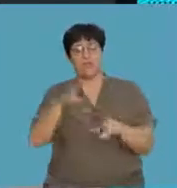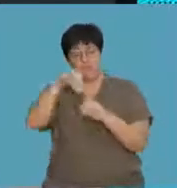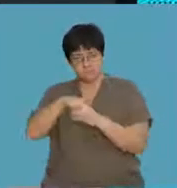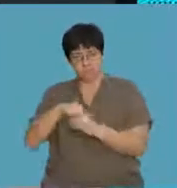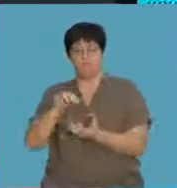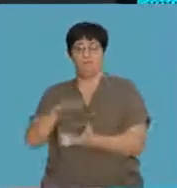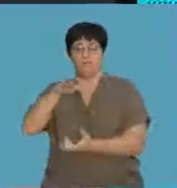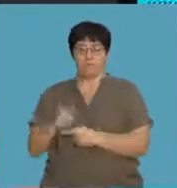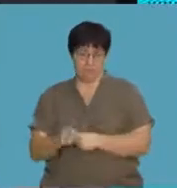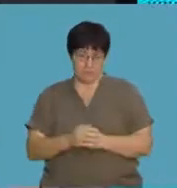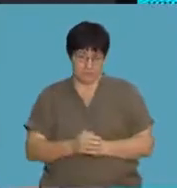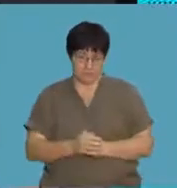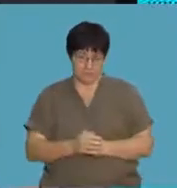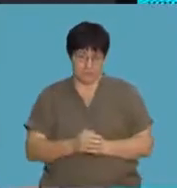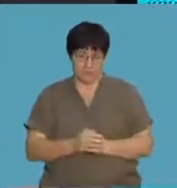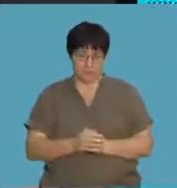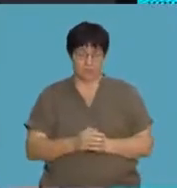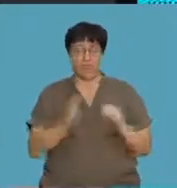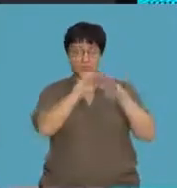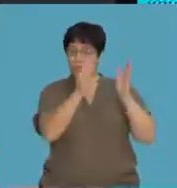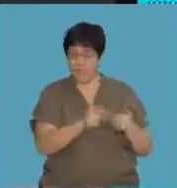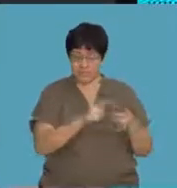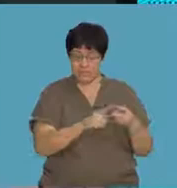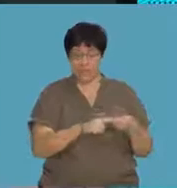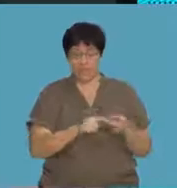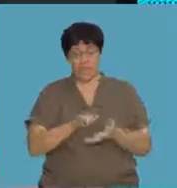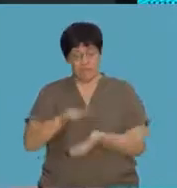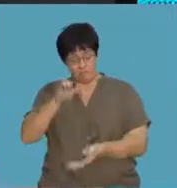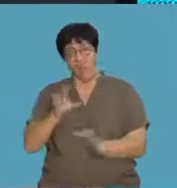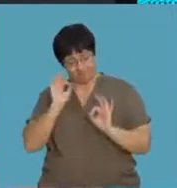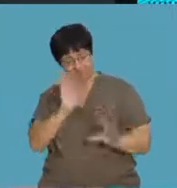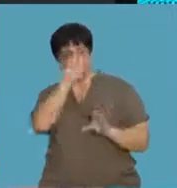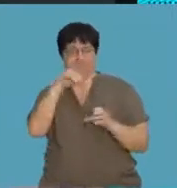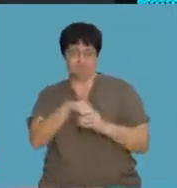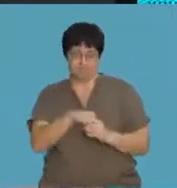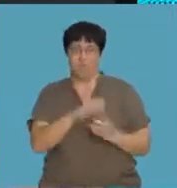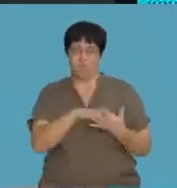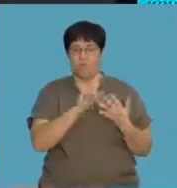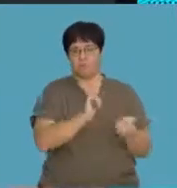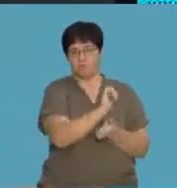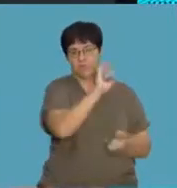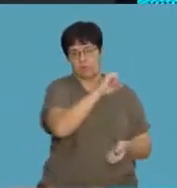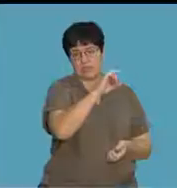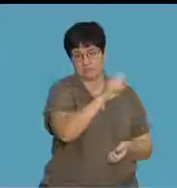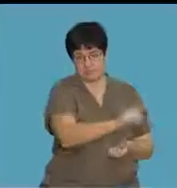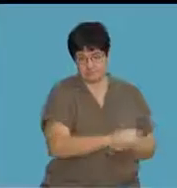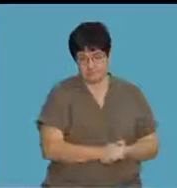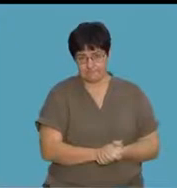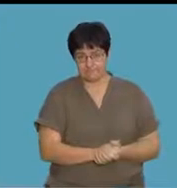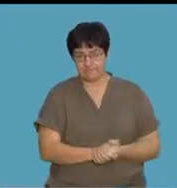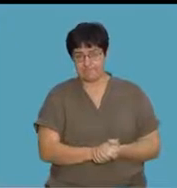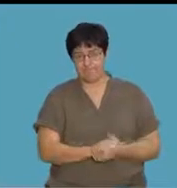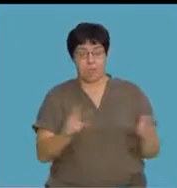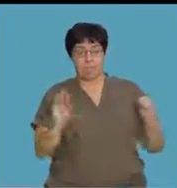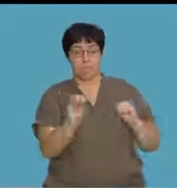it's got volume. So there is a definiteness of shape as well as volume in as far as the solid is concerned. Okay, now the